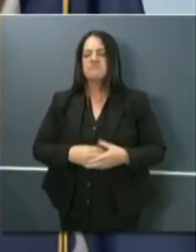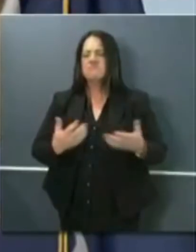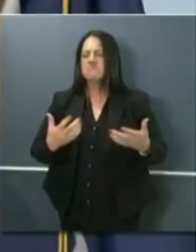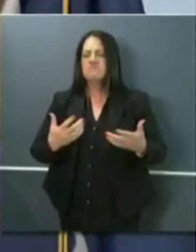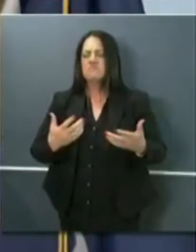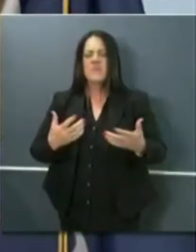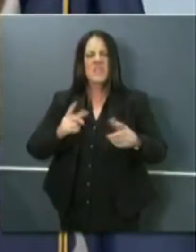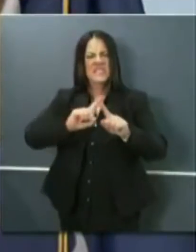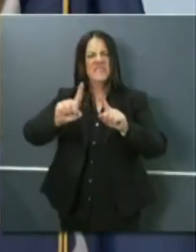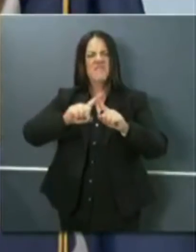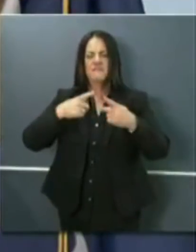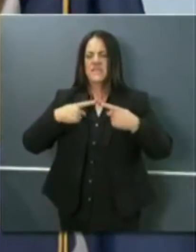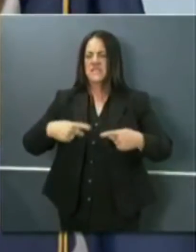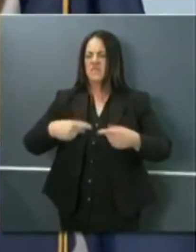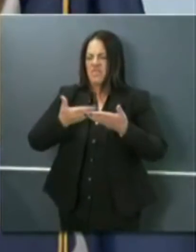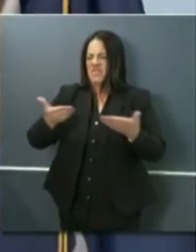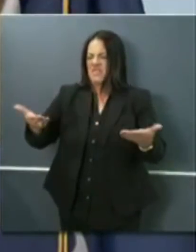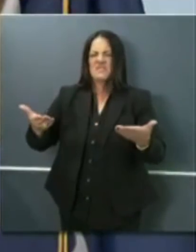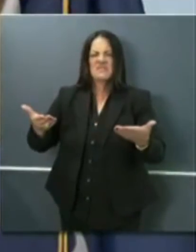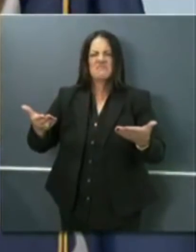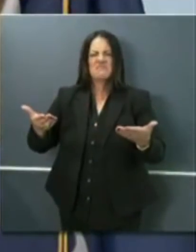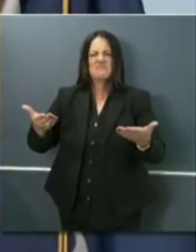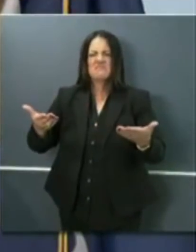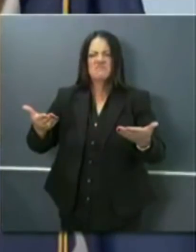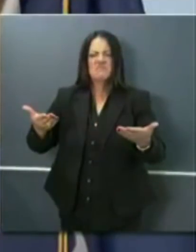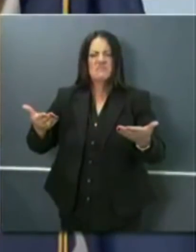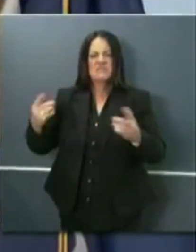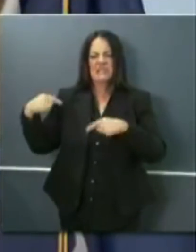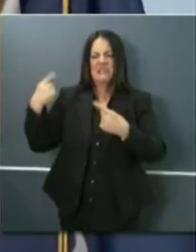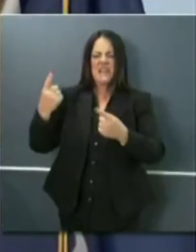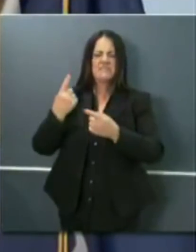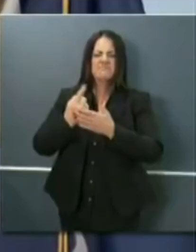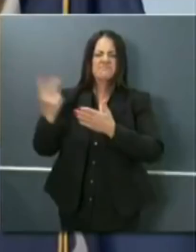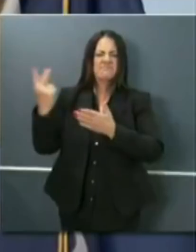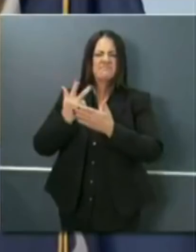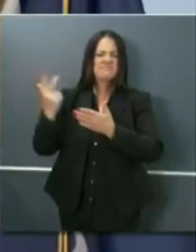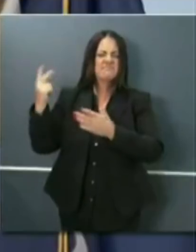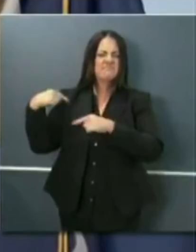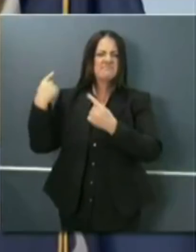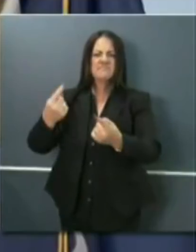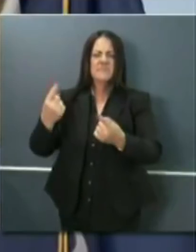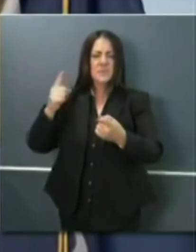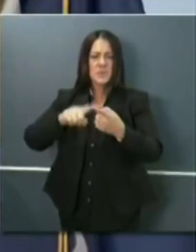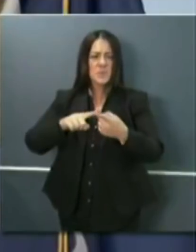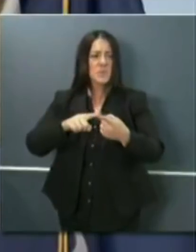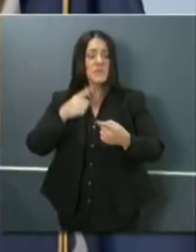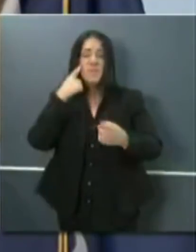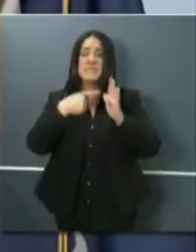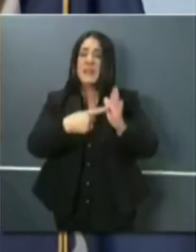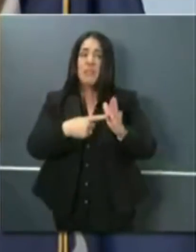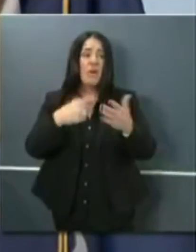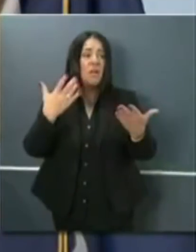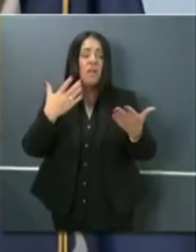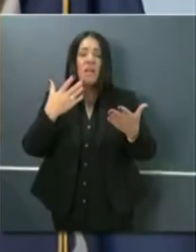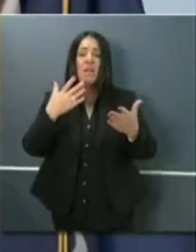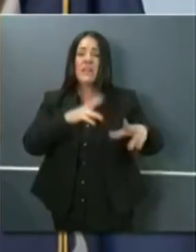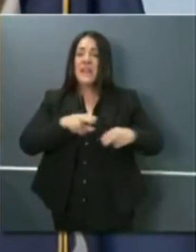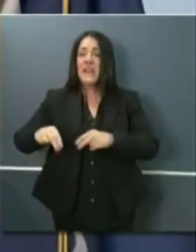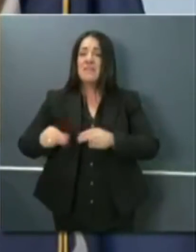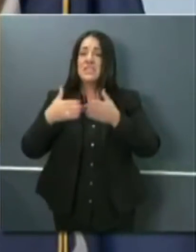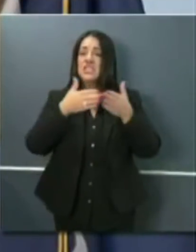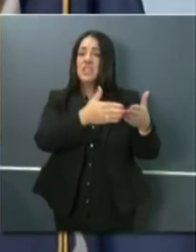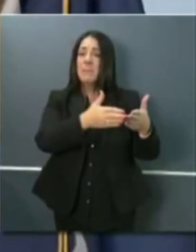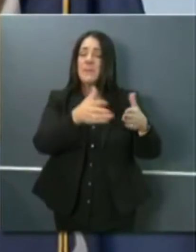physical assets that have taken place and shape over the course of the last few weeks. From the USNS Mercy that now took their first